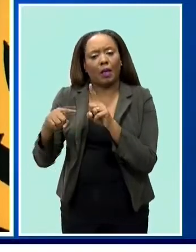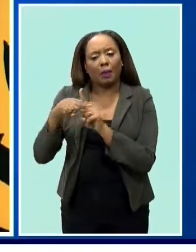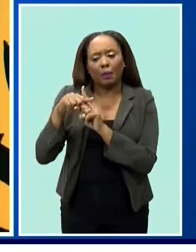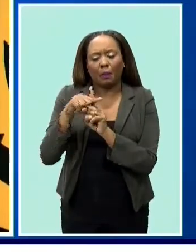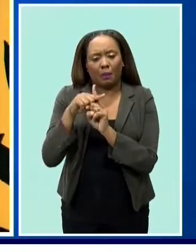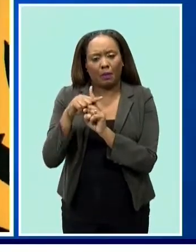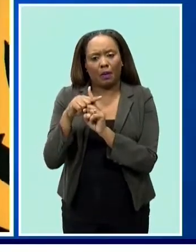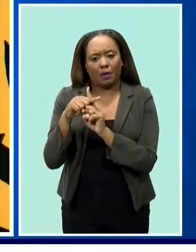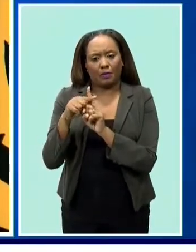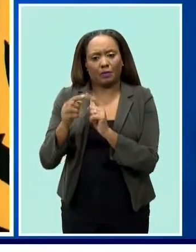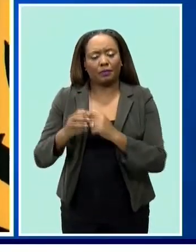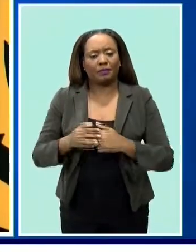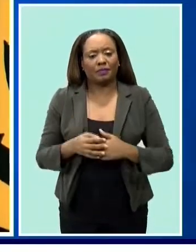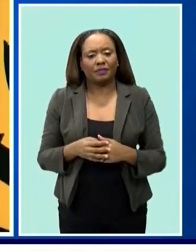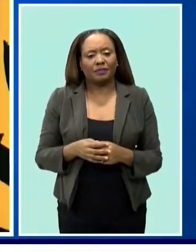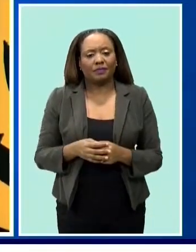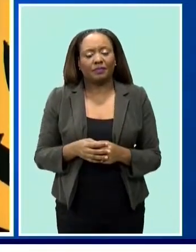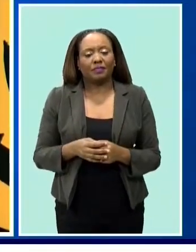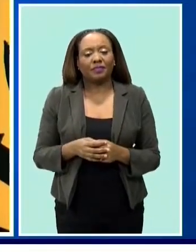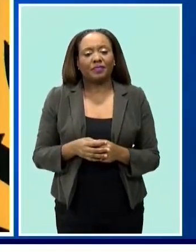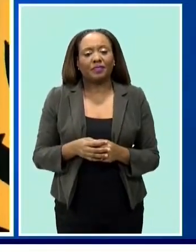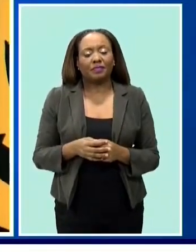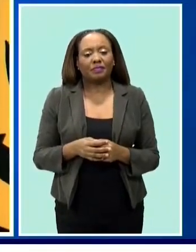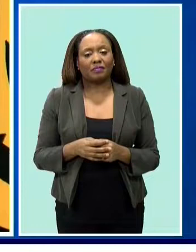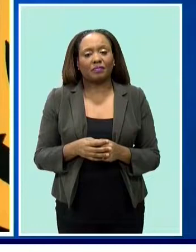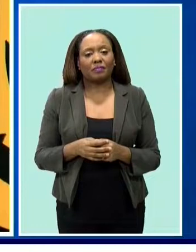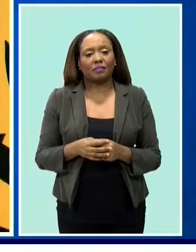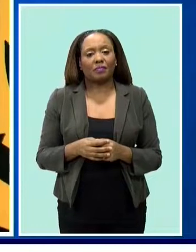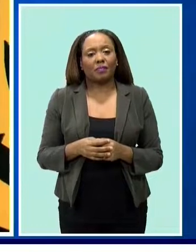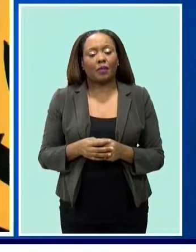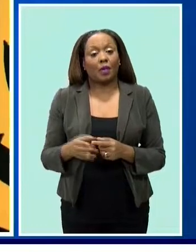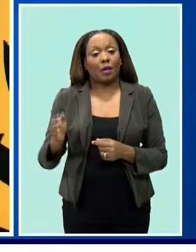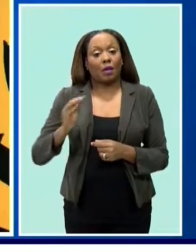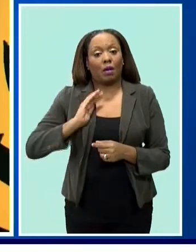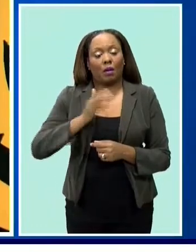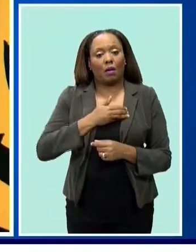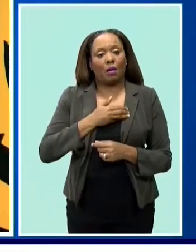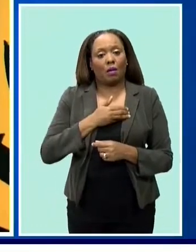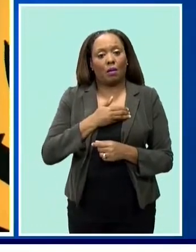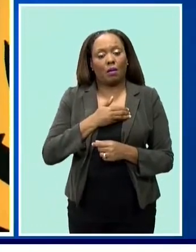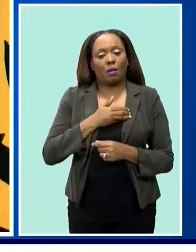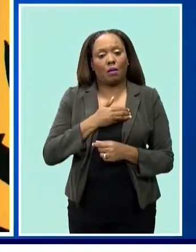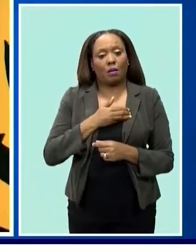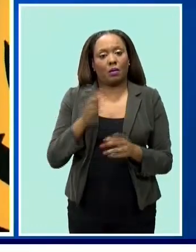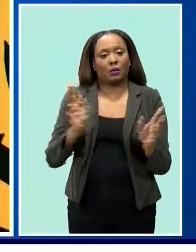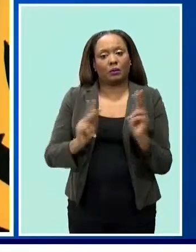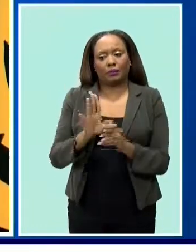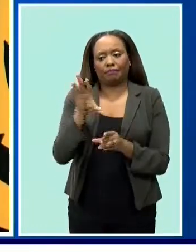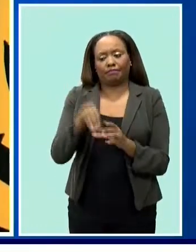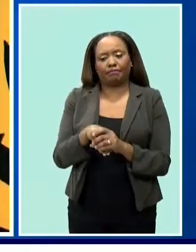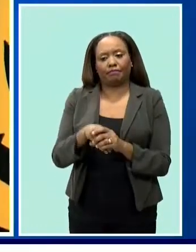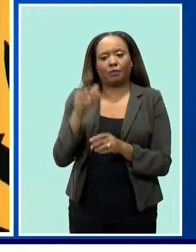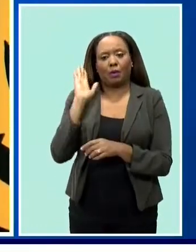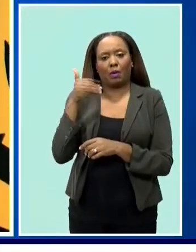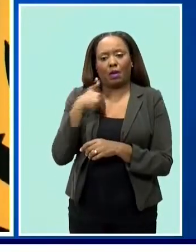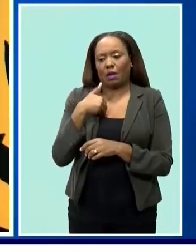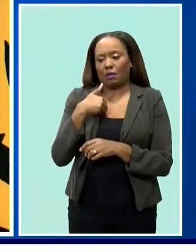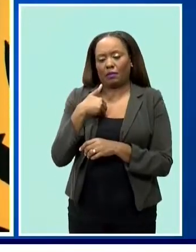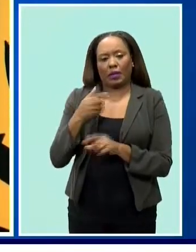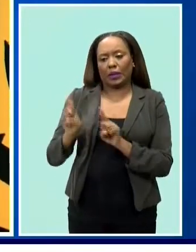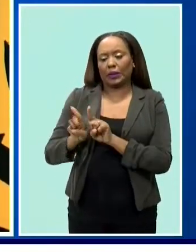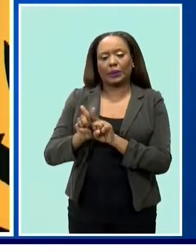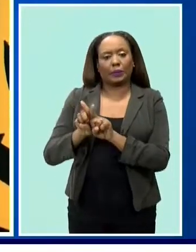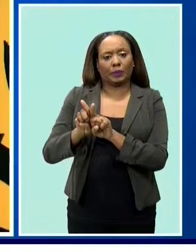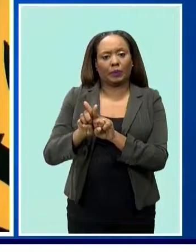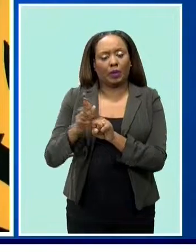positive modeling over time. In this regard, our participants, for the first time, will be assigned a mentor to